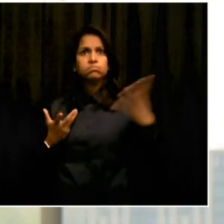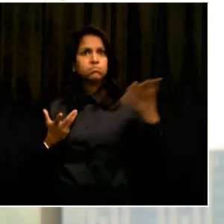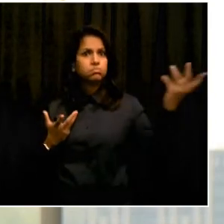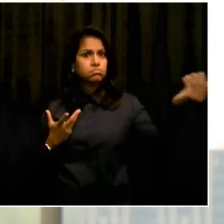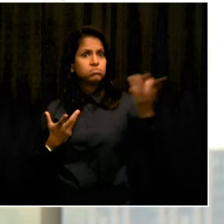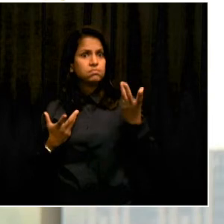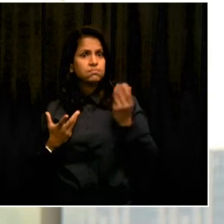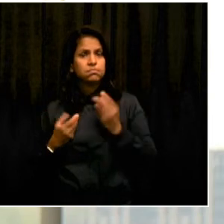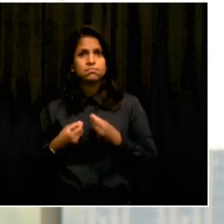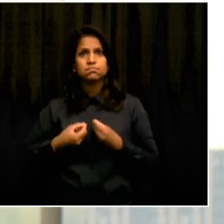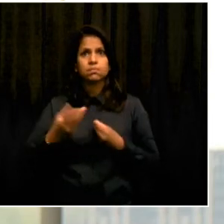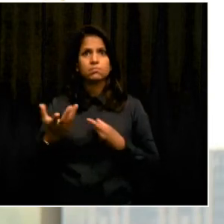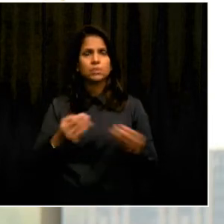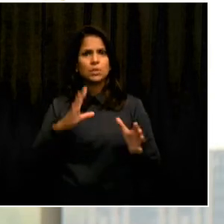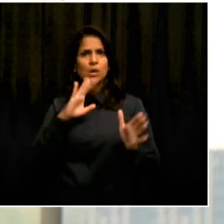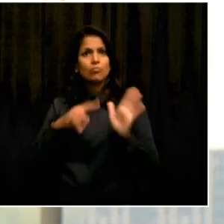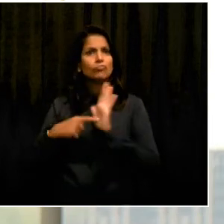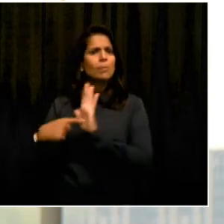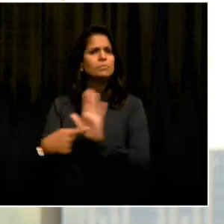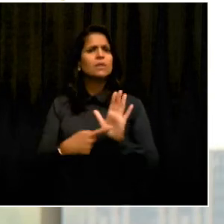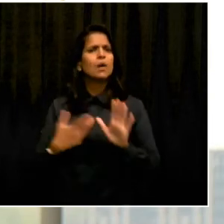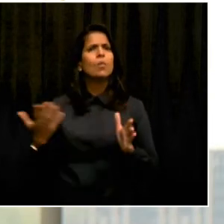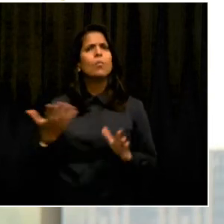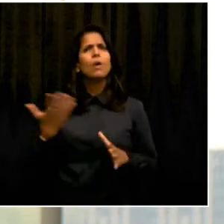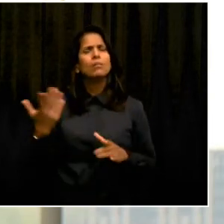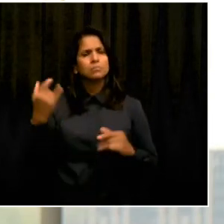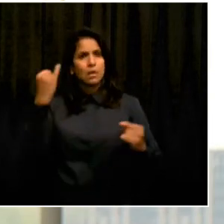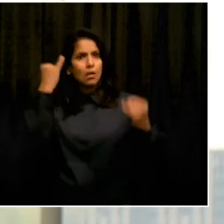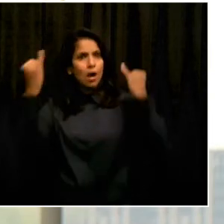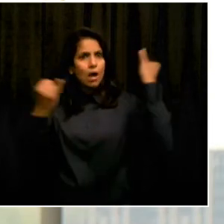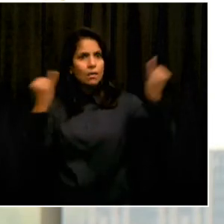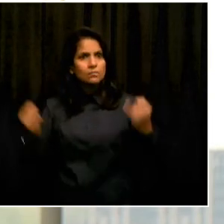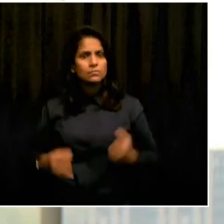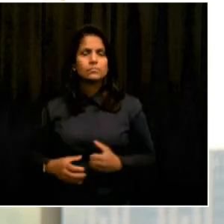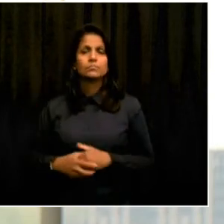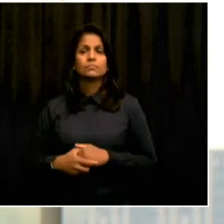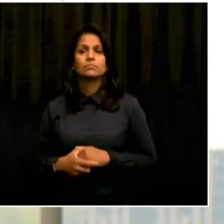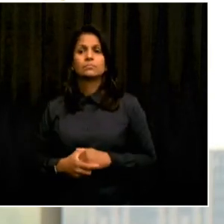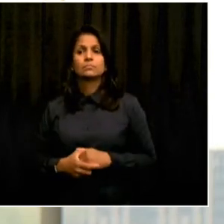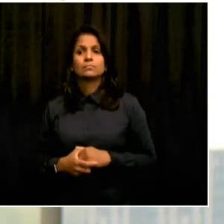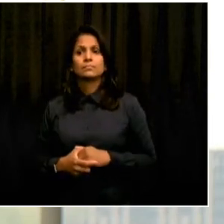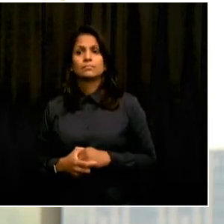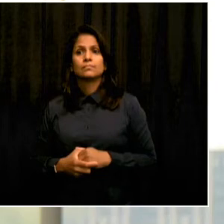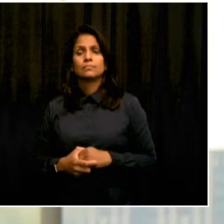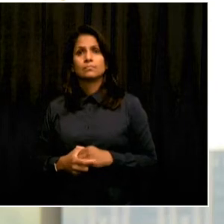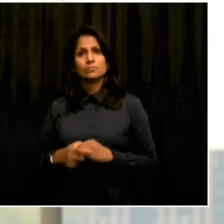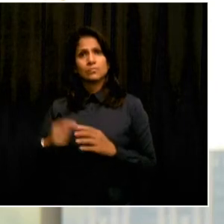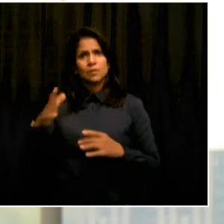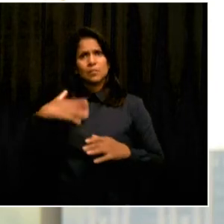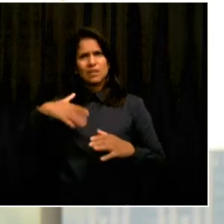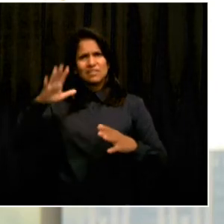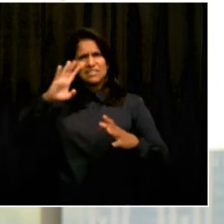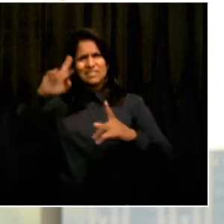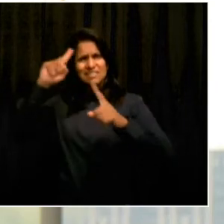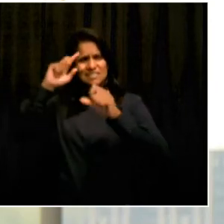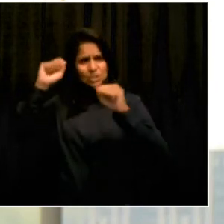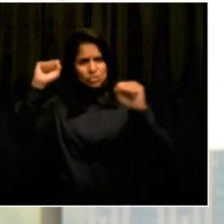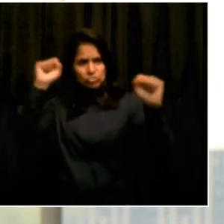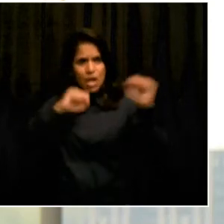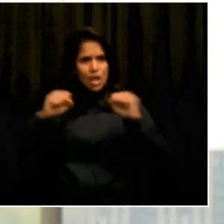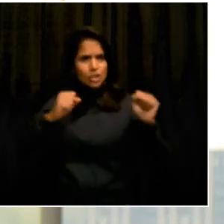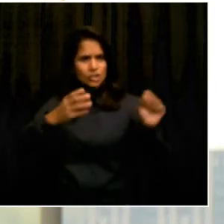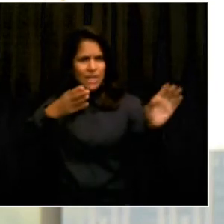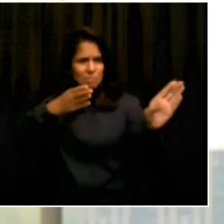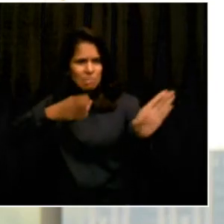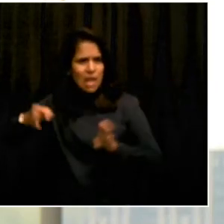a strategy means a direction. You have to choose a direction. And that direction can't be everything. We believe this direction is what